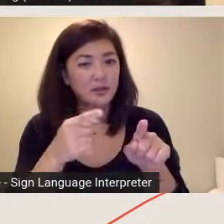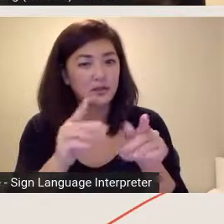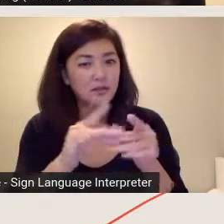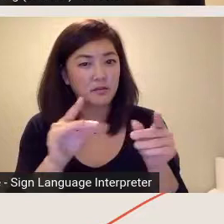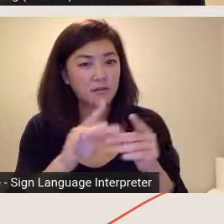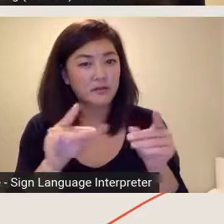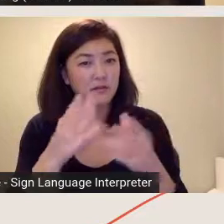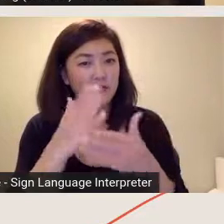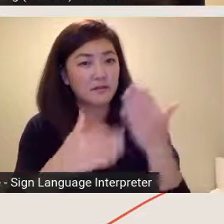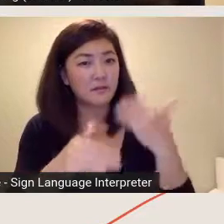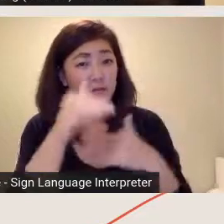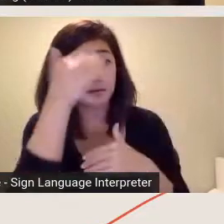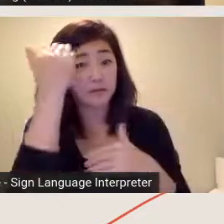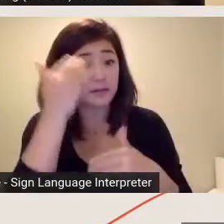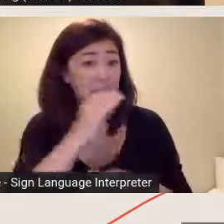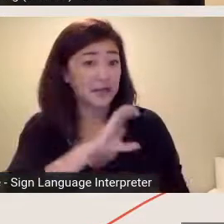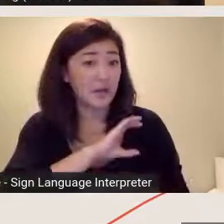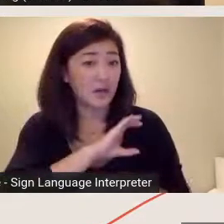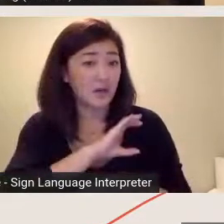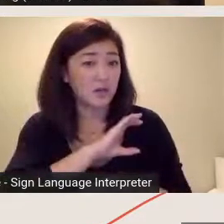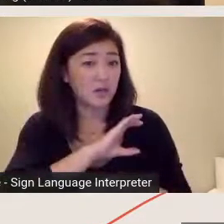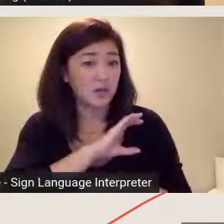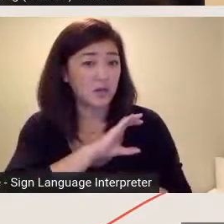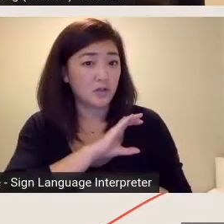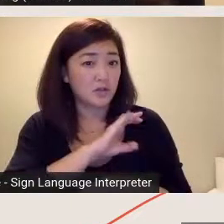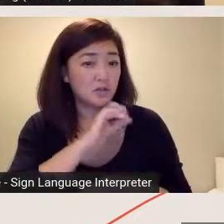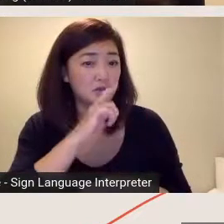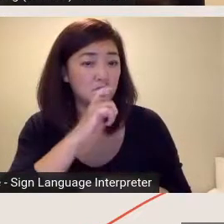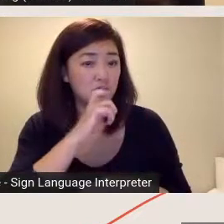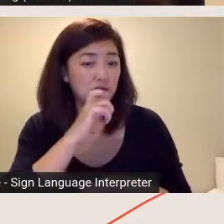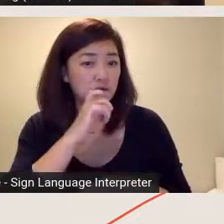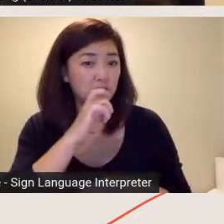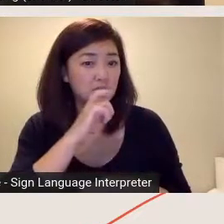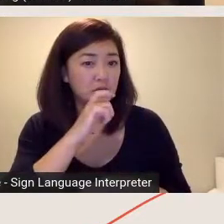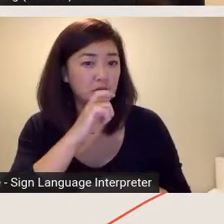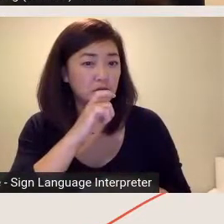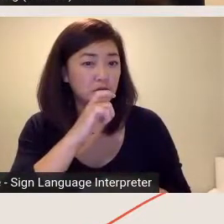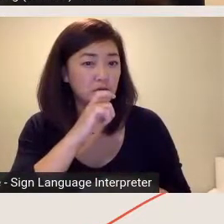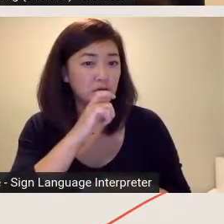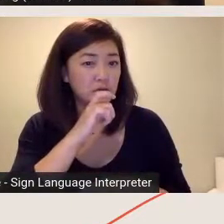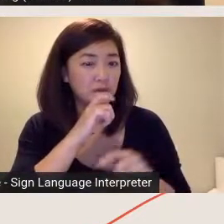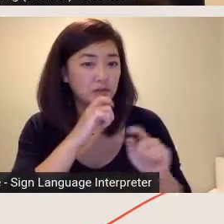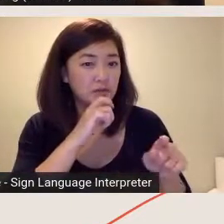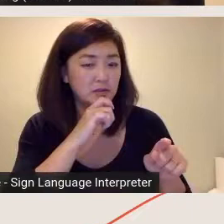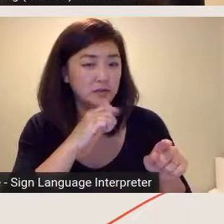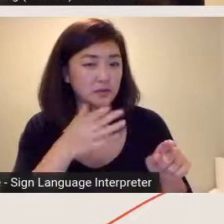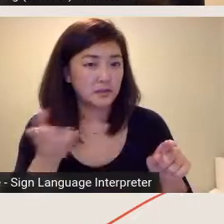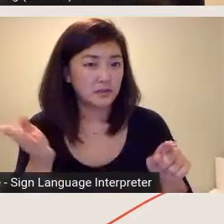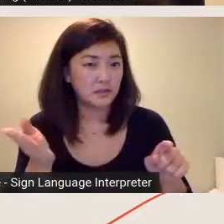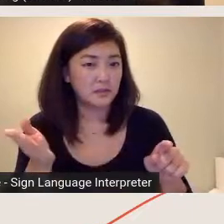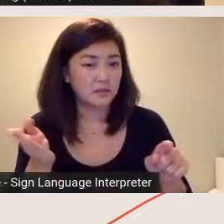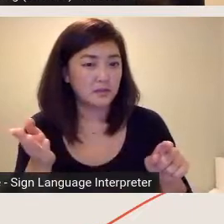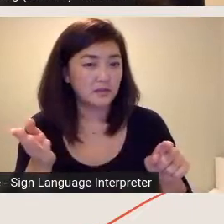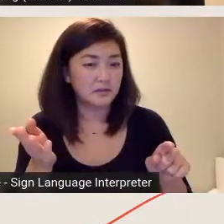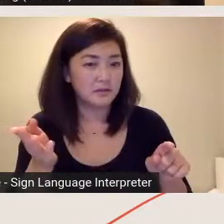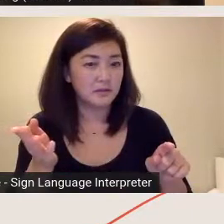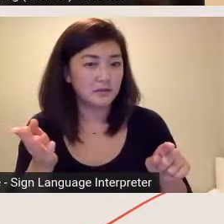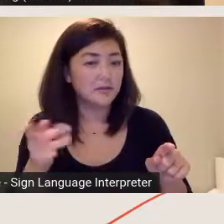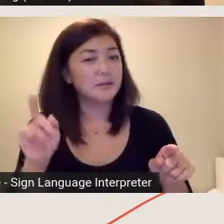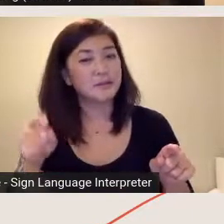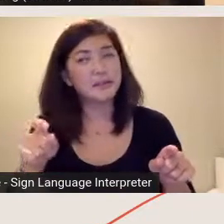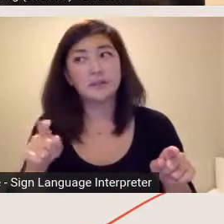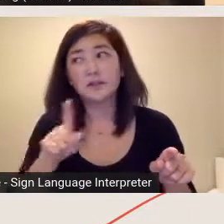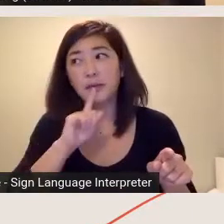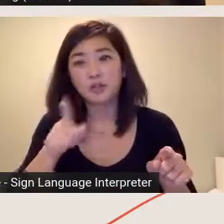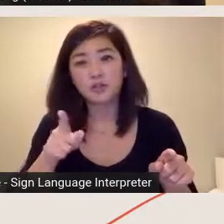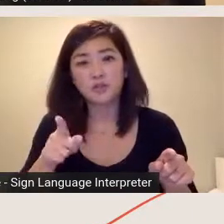was, I think, smartly pointing out that like for some of the Black characters who might like look alike to a non-Black